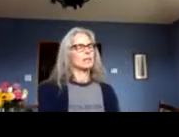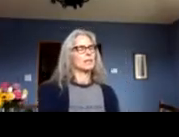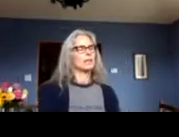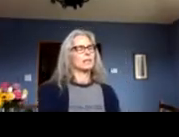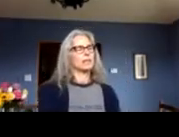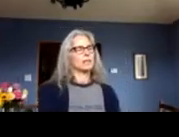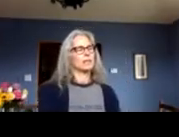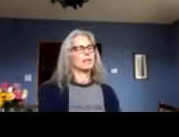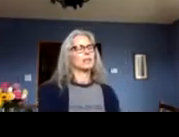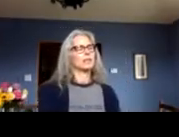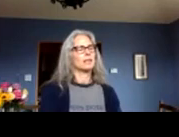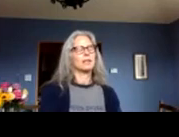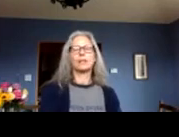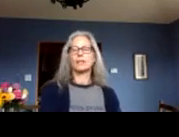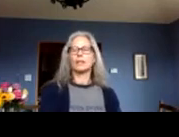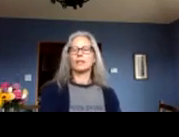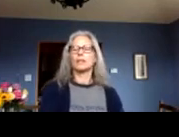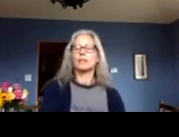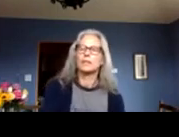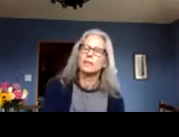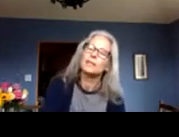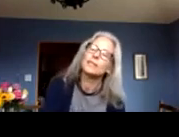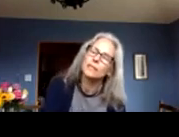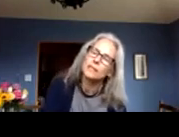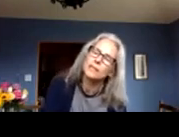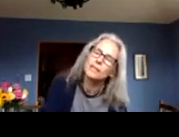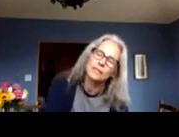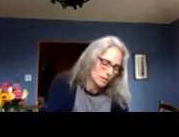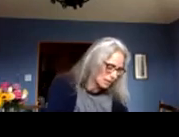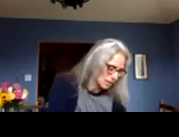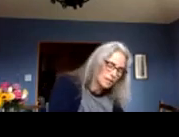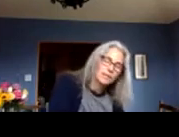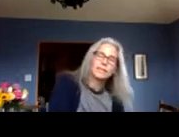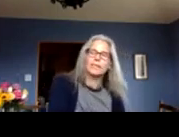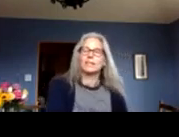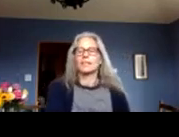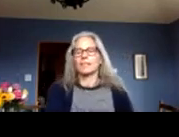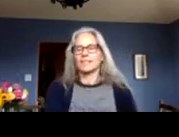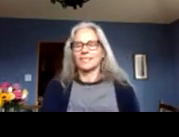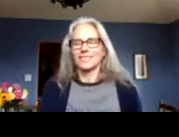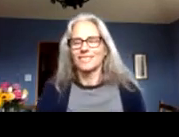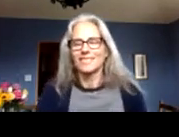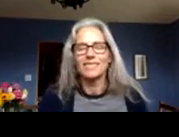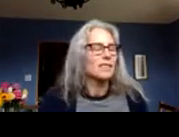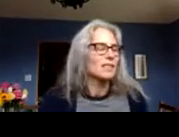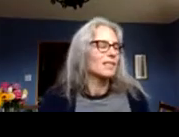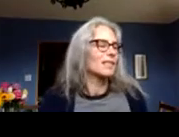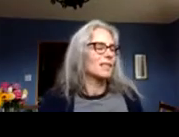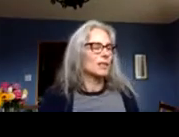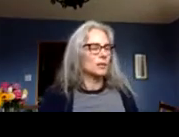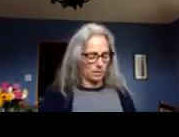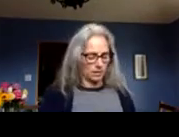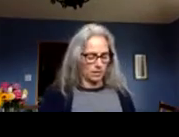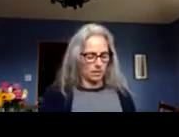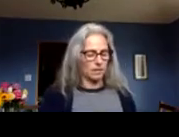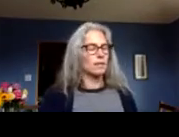Someone pointed out they can't select any specific students yet. That's true. If there are no students in your classroom, there's nothing to select. But that is where that